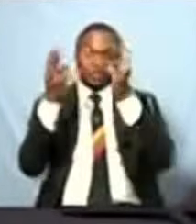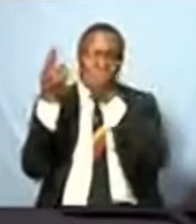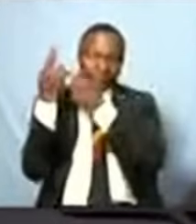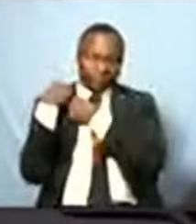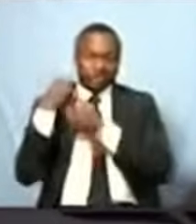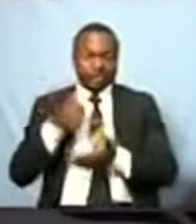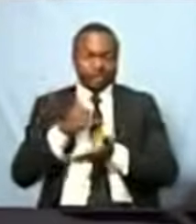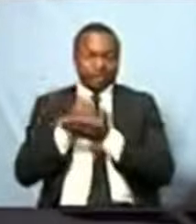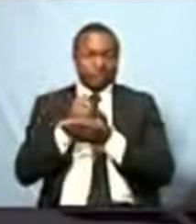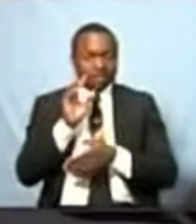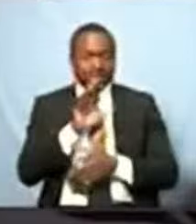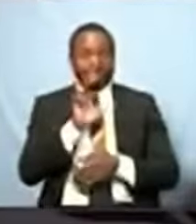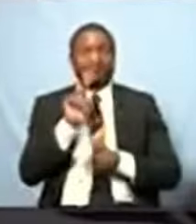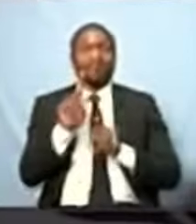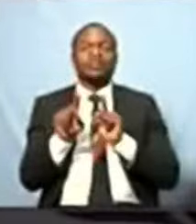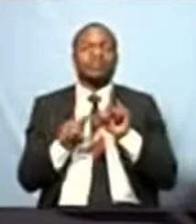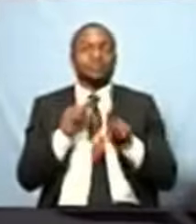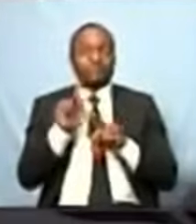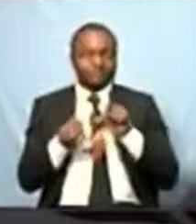people.